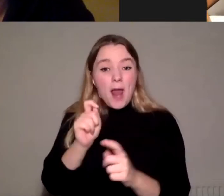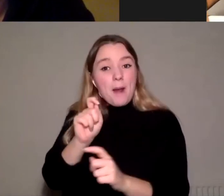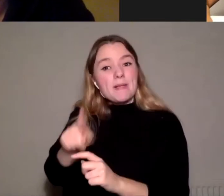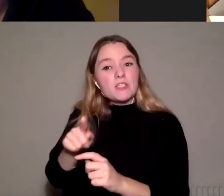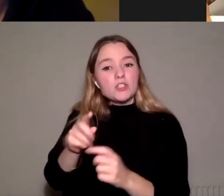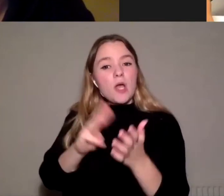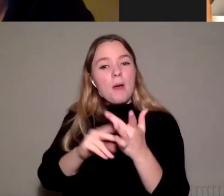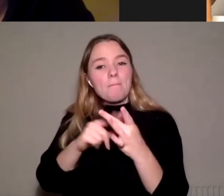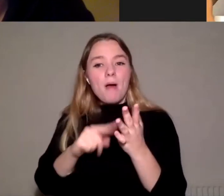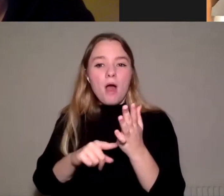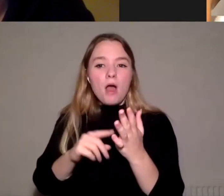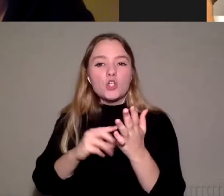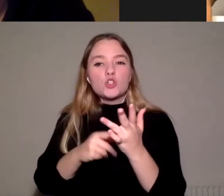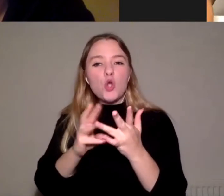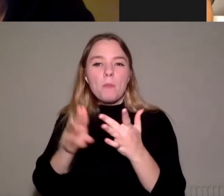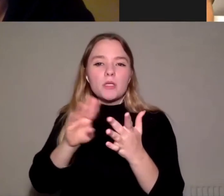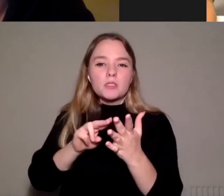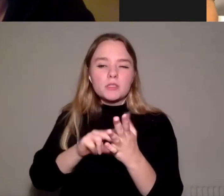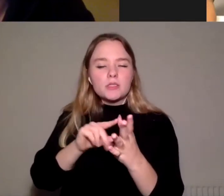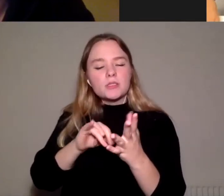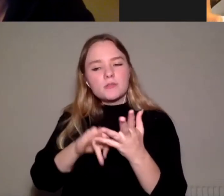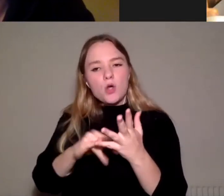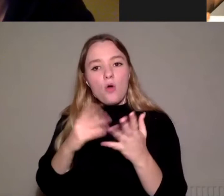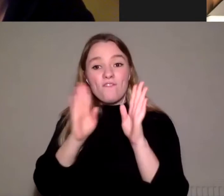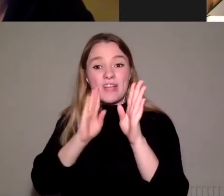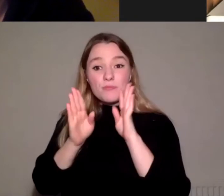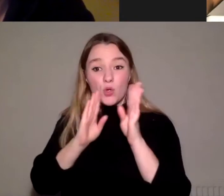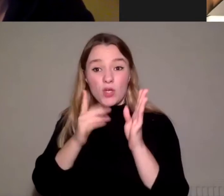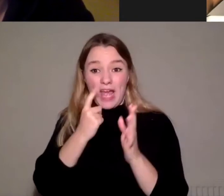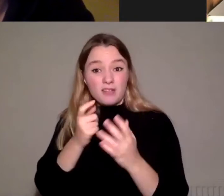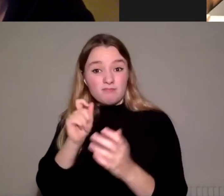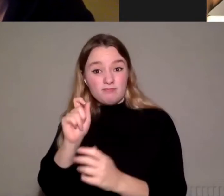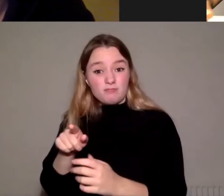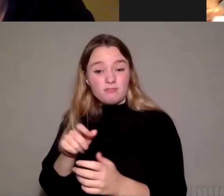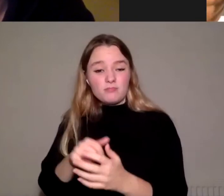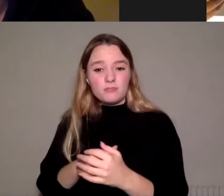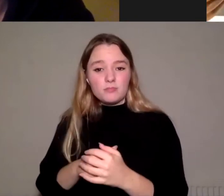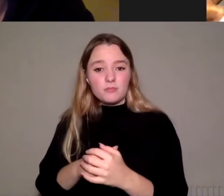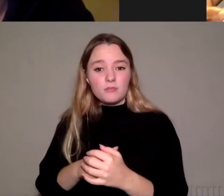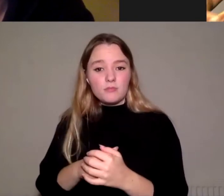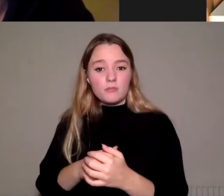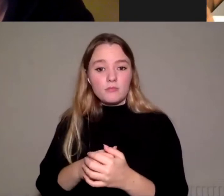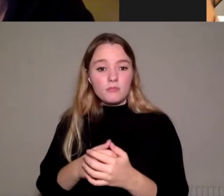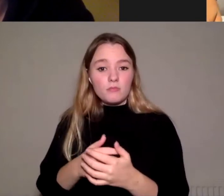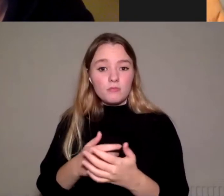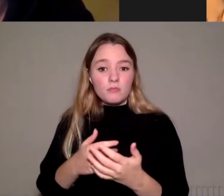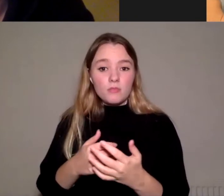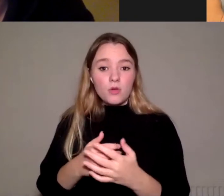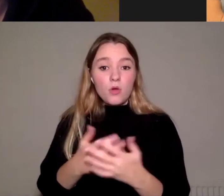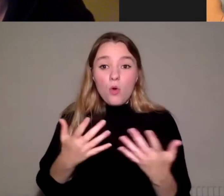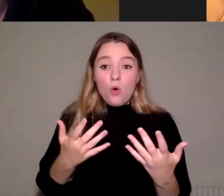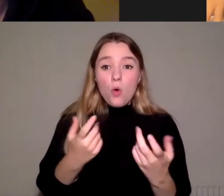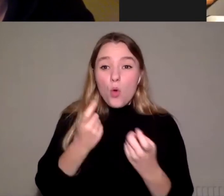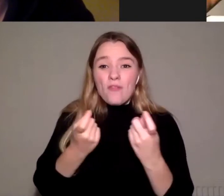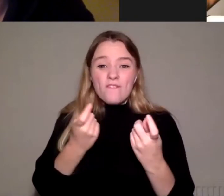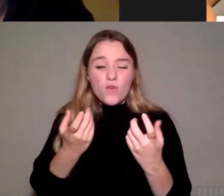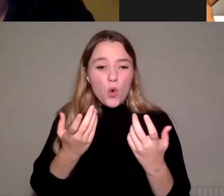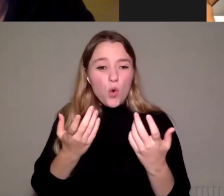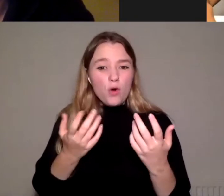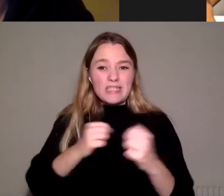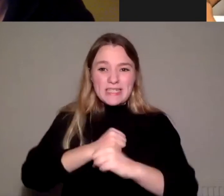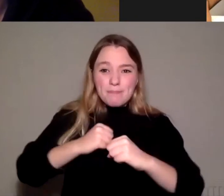there's always roles that we would need help with, helping finding space, like studio space, because we